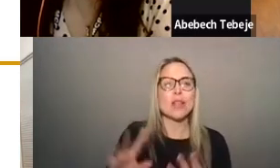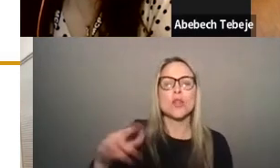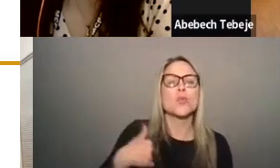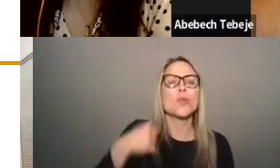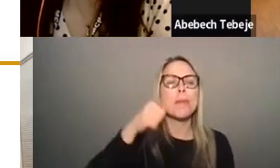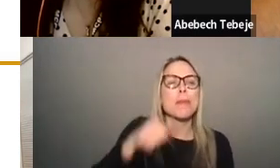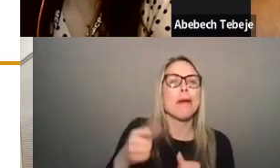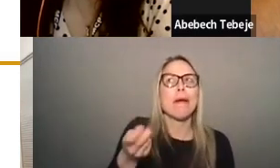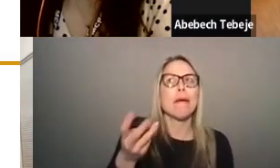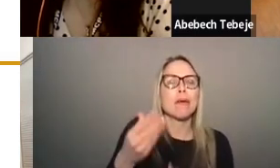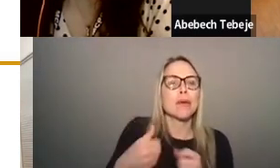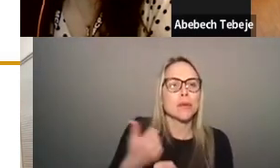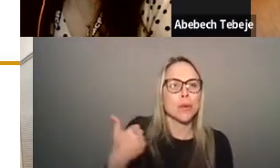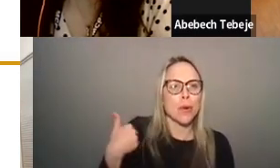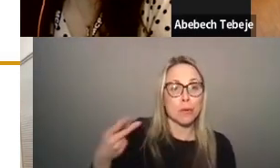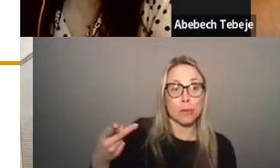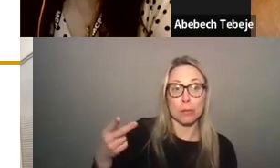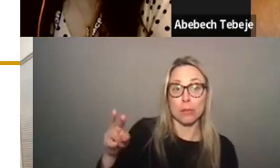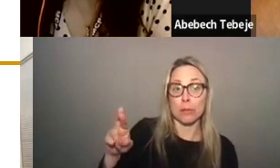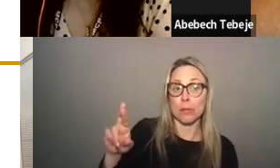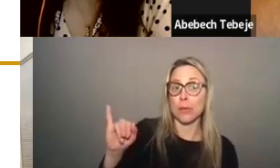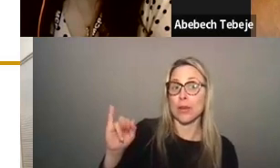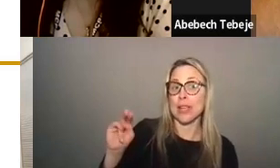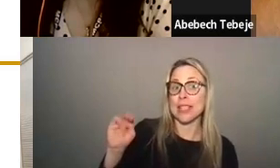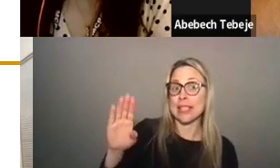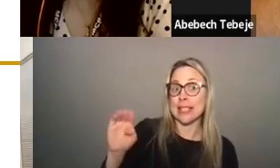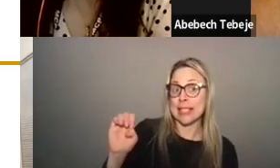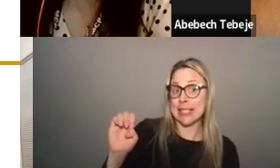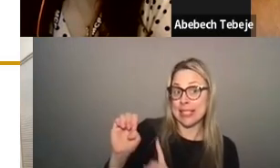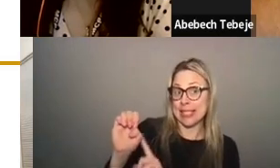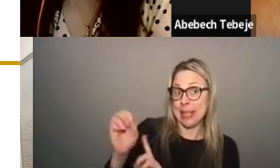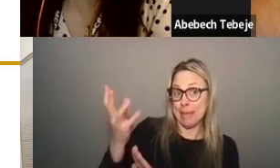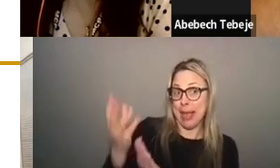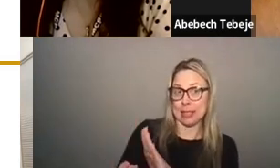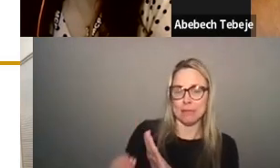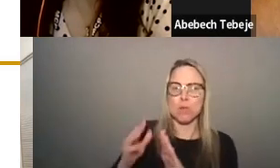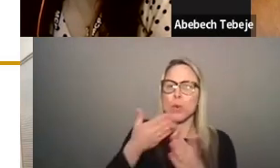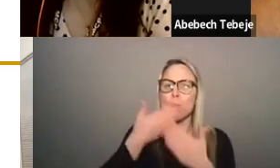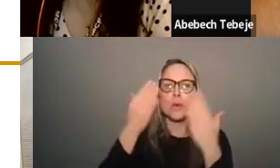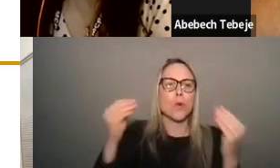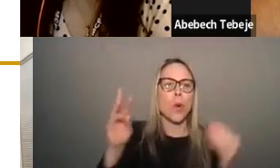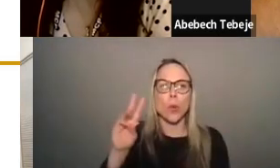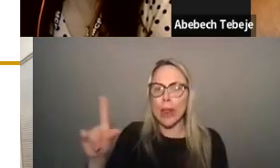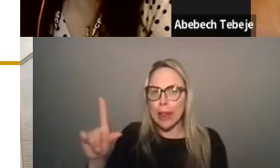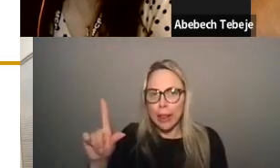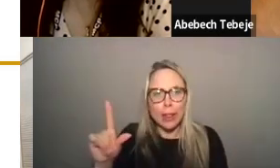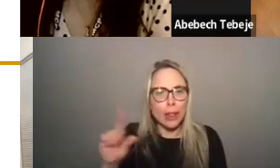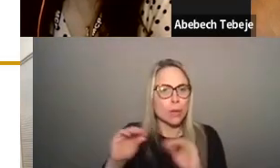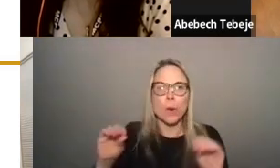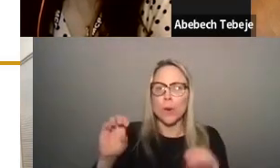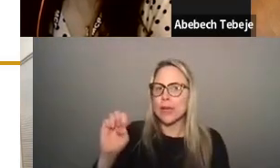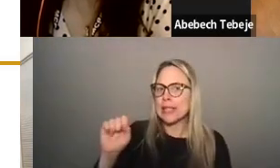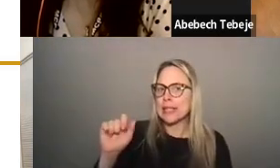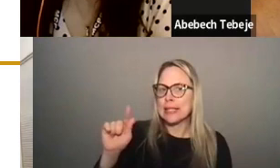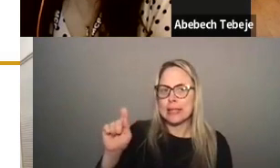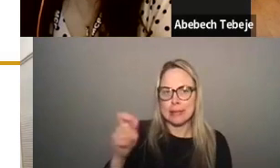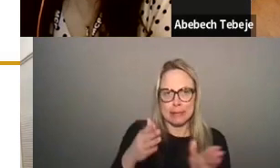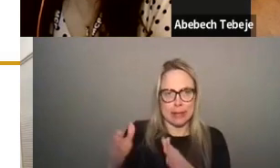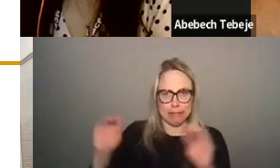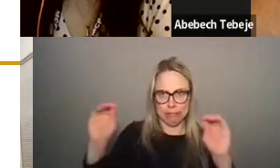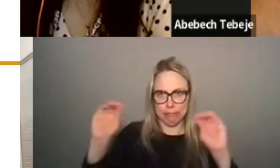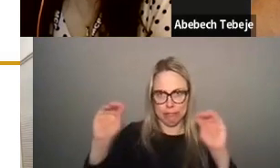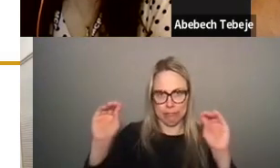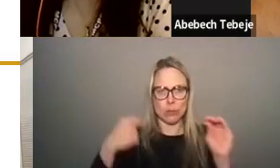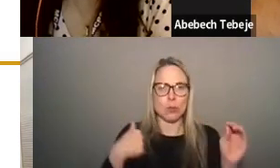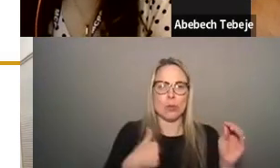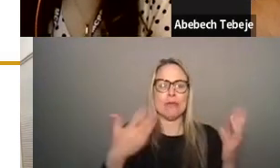ago, when Prince passed, he didn't have a will, nor did he have an estate plan. And we all